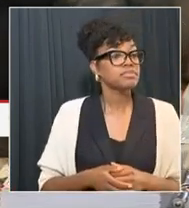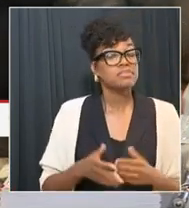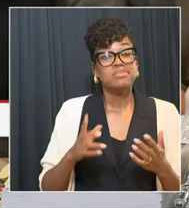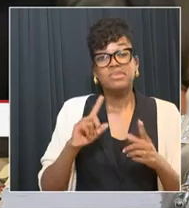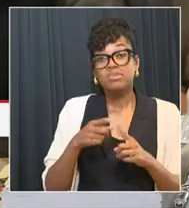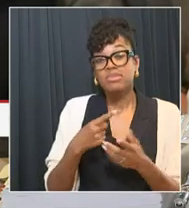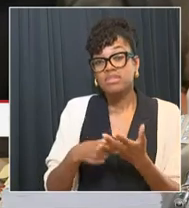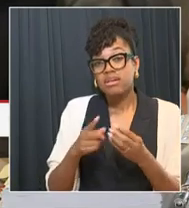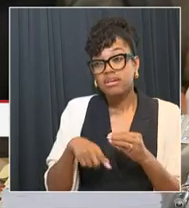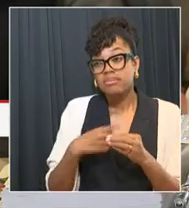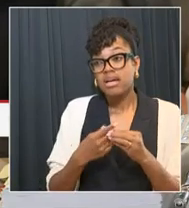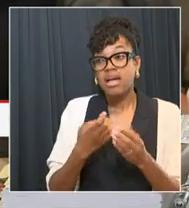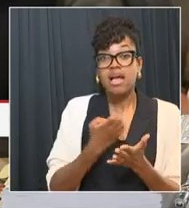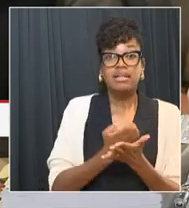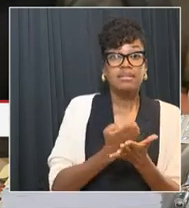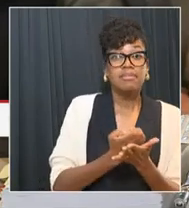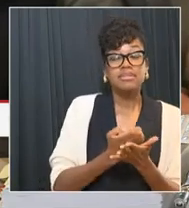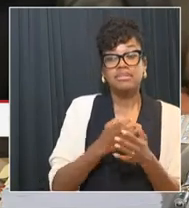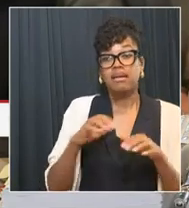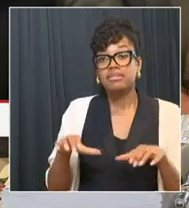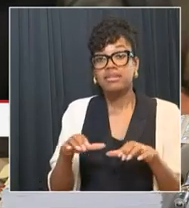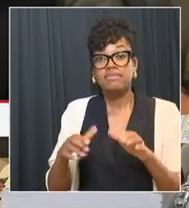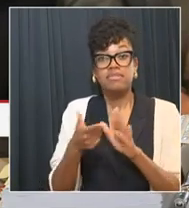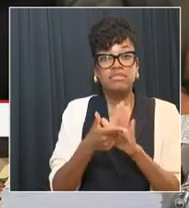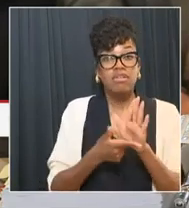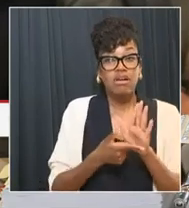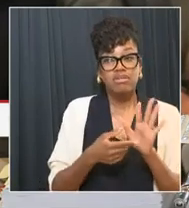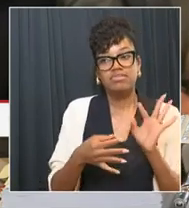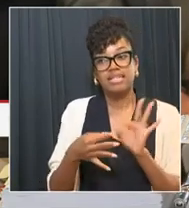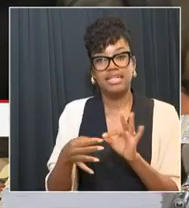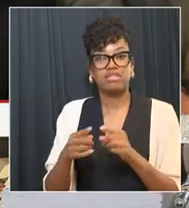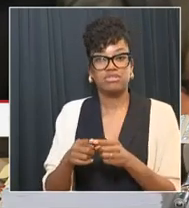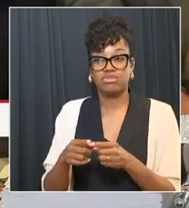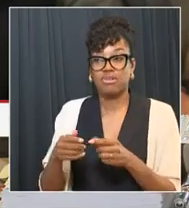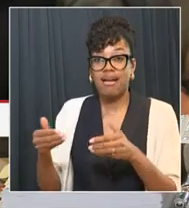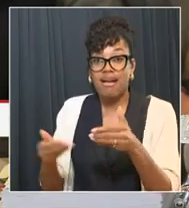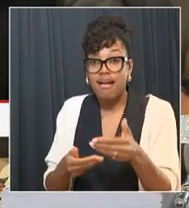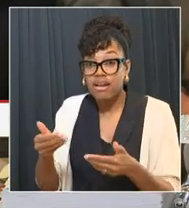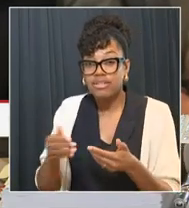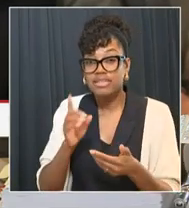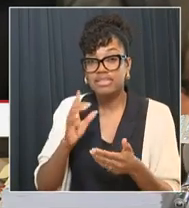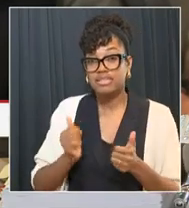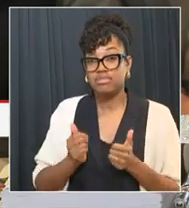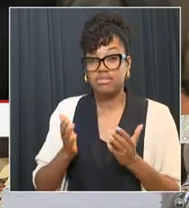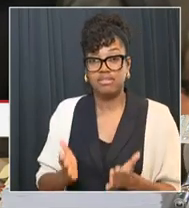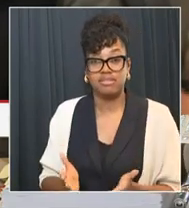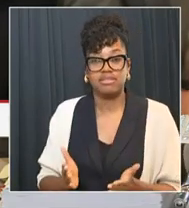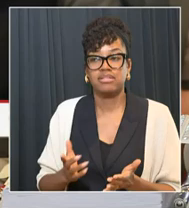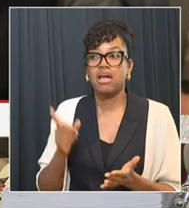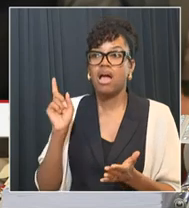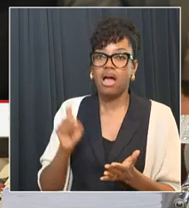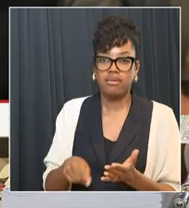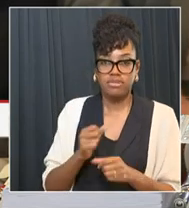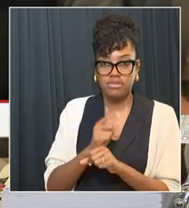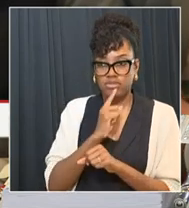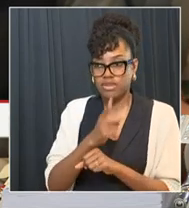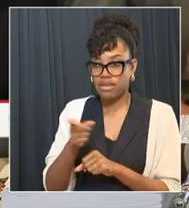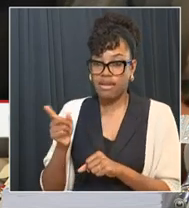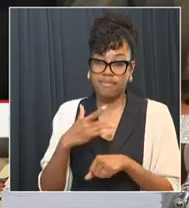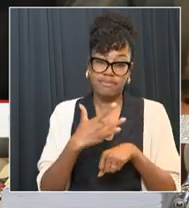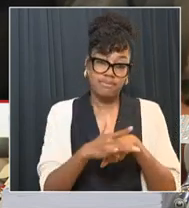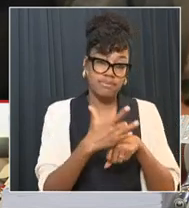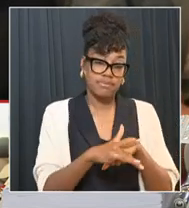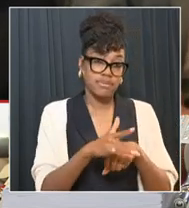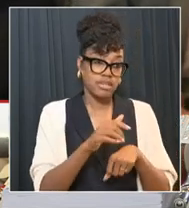economic activity loss, it's related to employed DC residents. So we have to get our people in good paying jobs, and we have to continue to